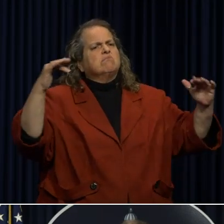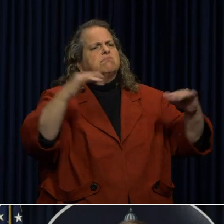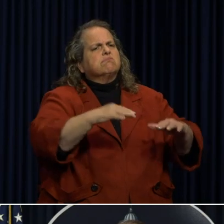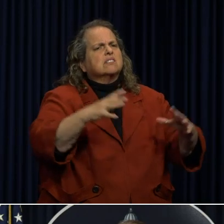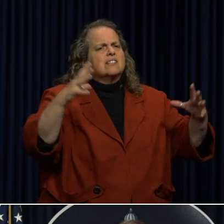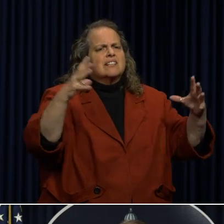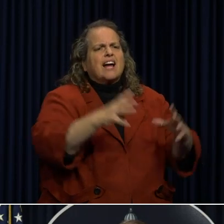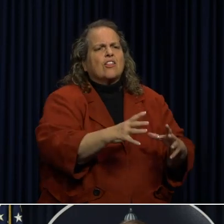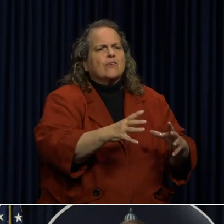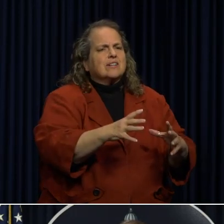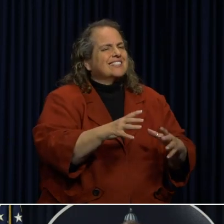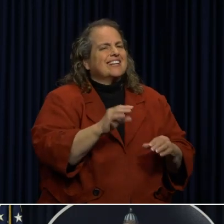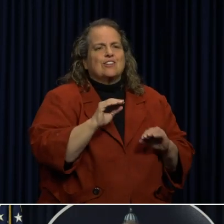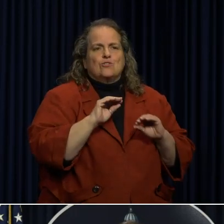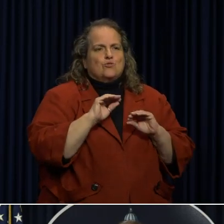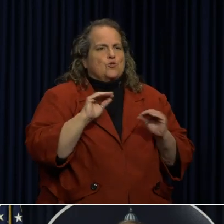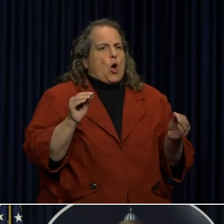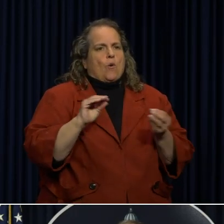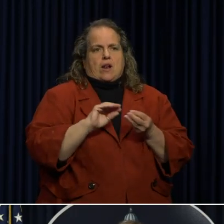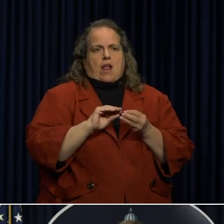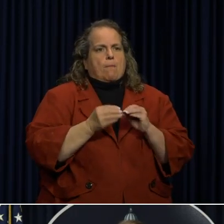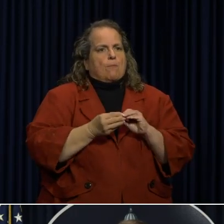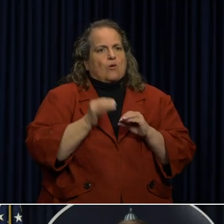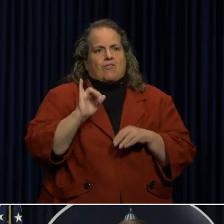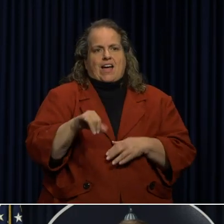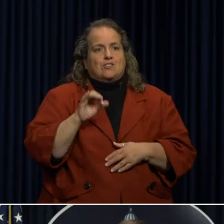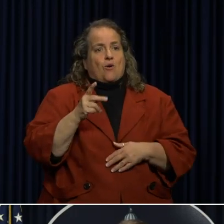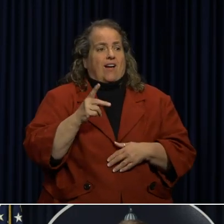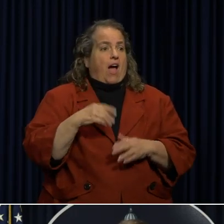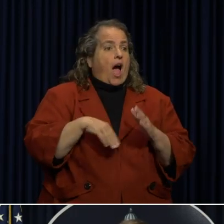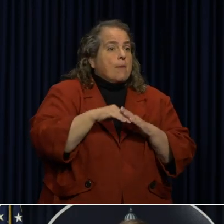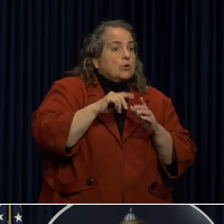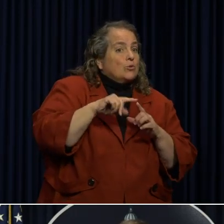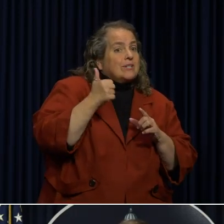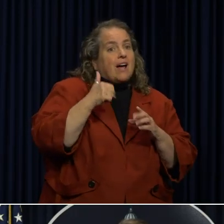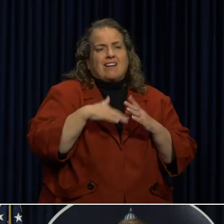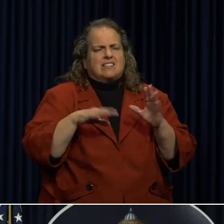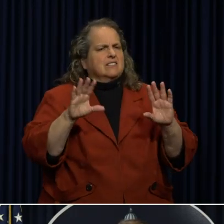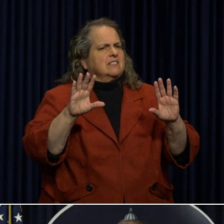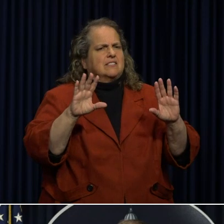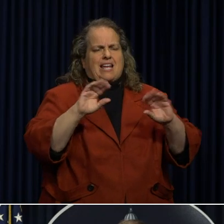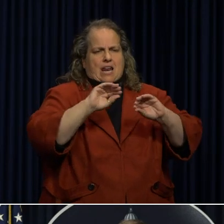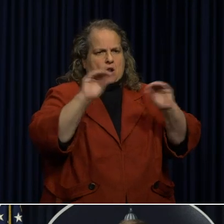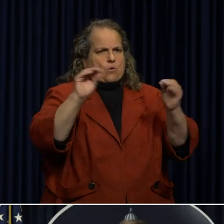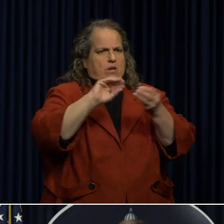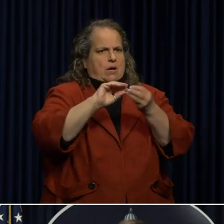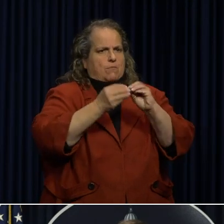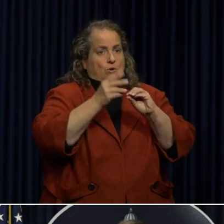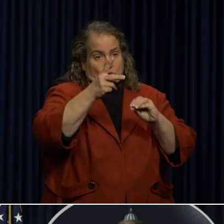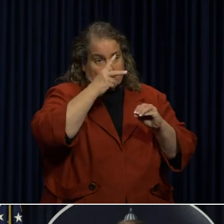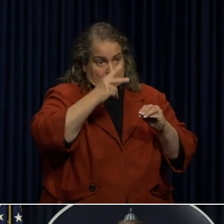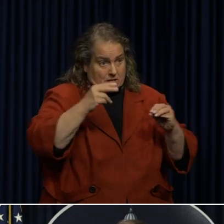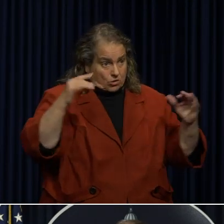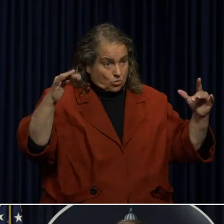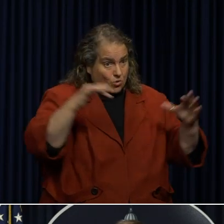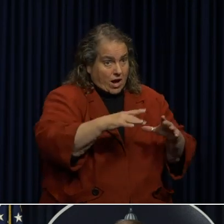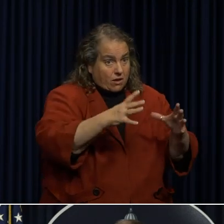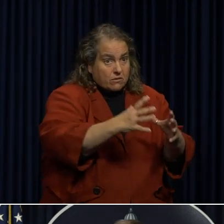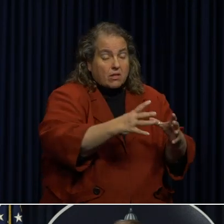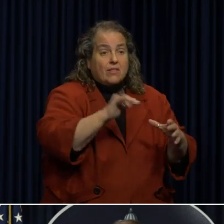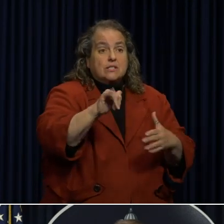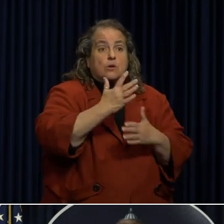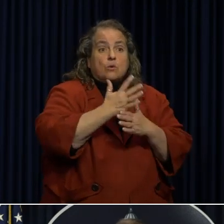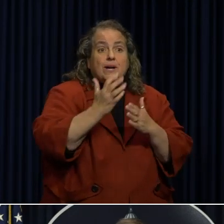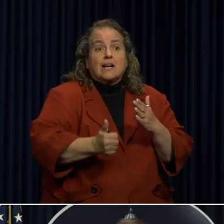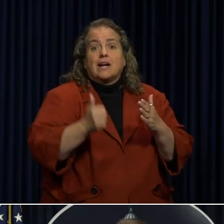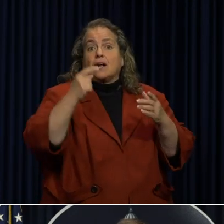that's okay. All crowds, all gatherings we've got to avoid. If you see crowds over this weekend at any stores or